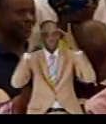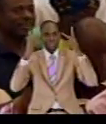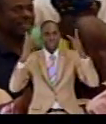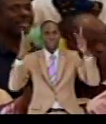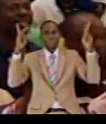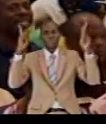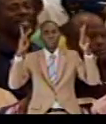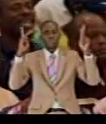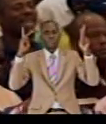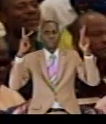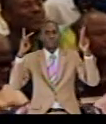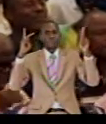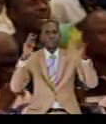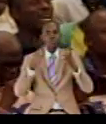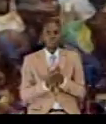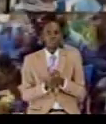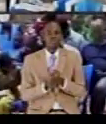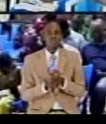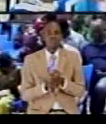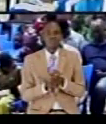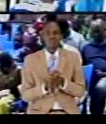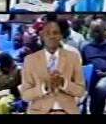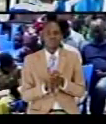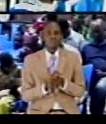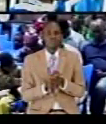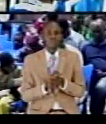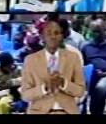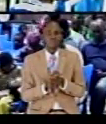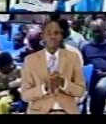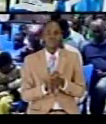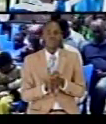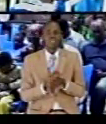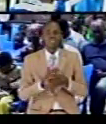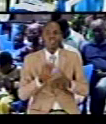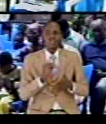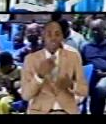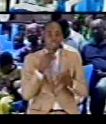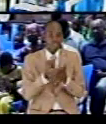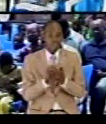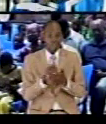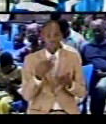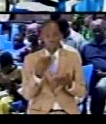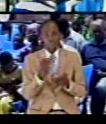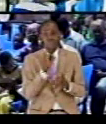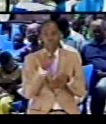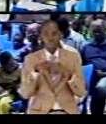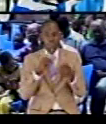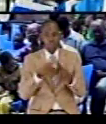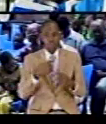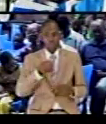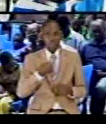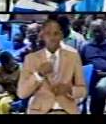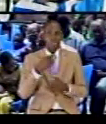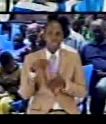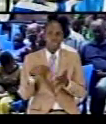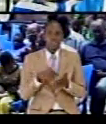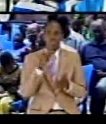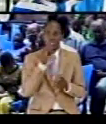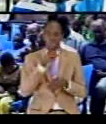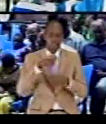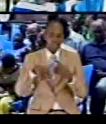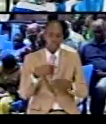Look at the verse talking about me. I said it's talking about me. It's talking about